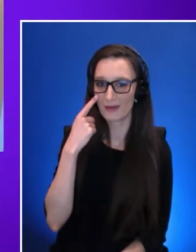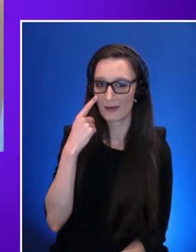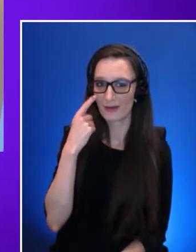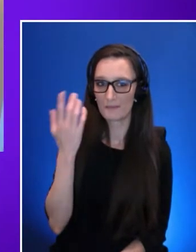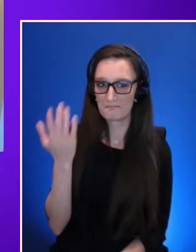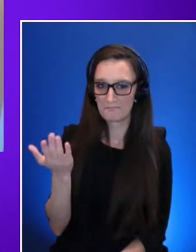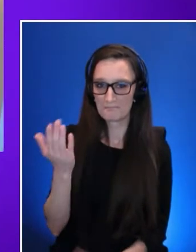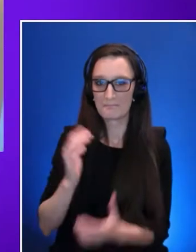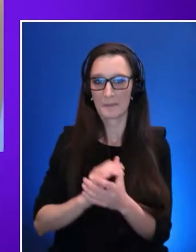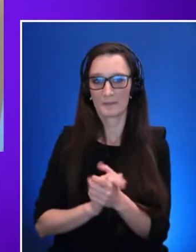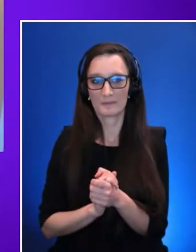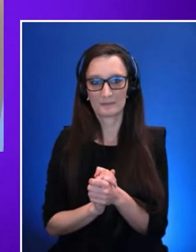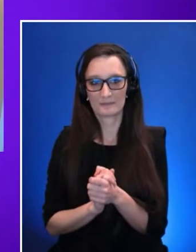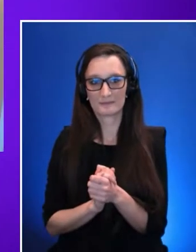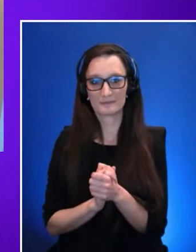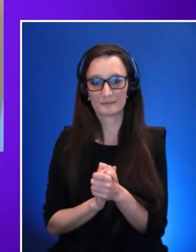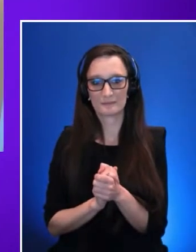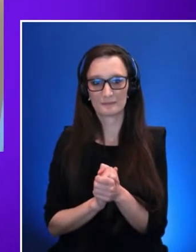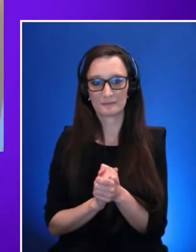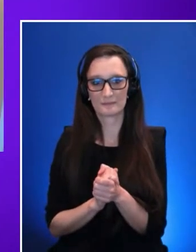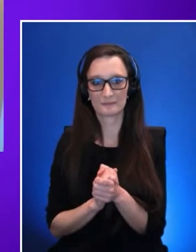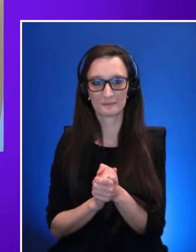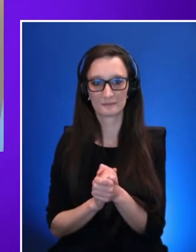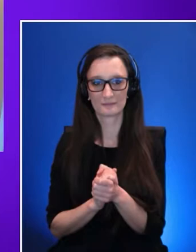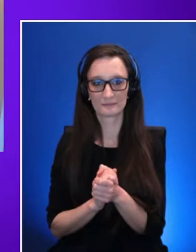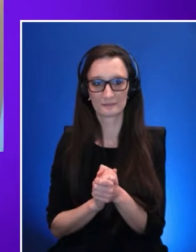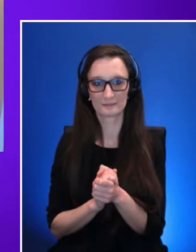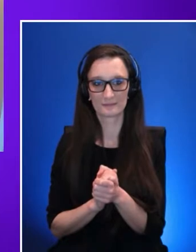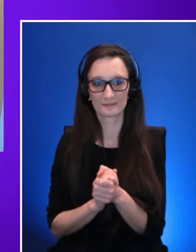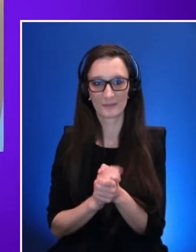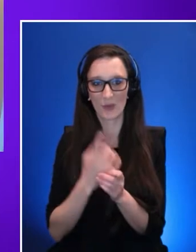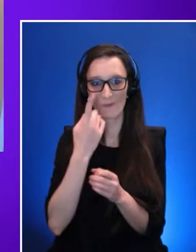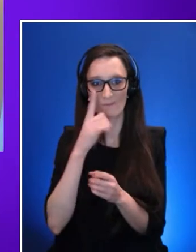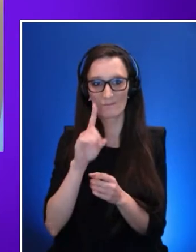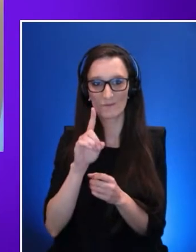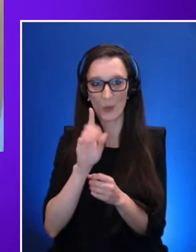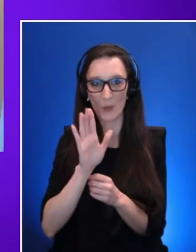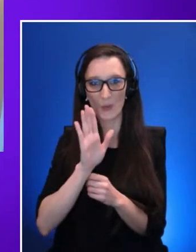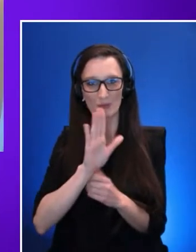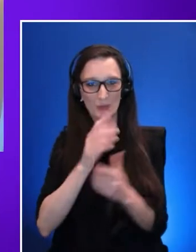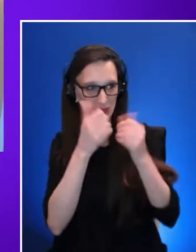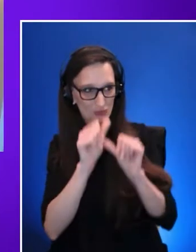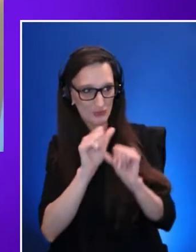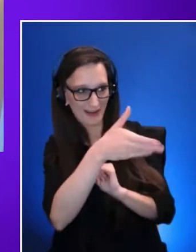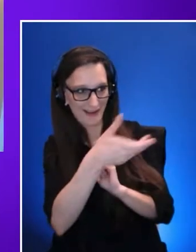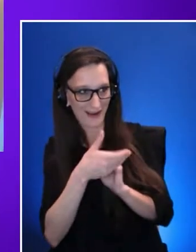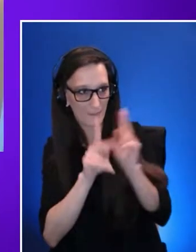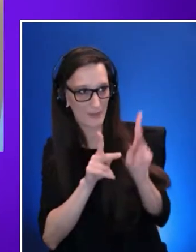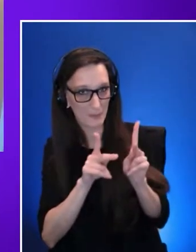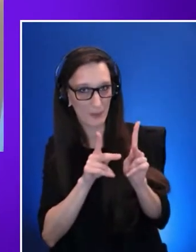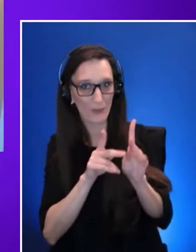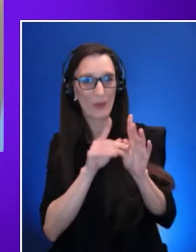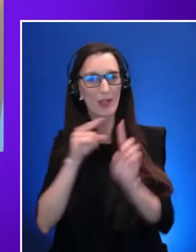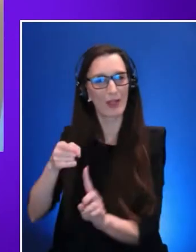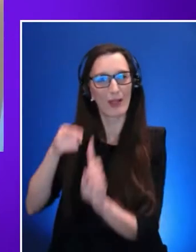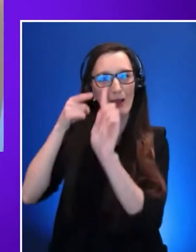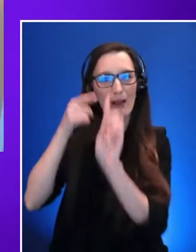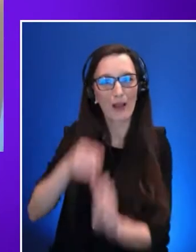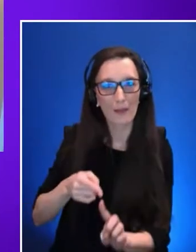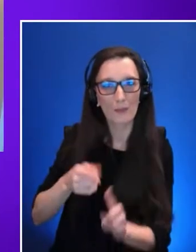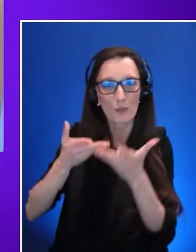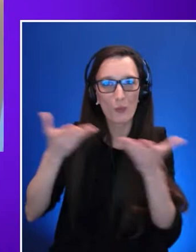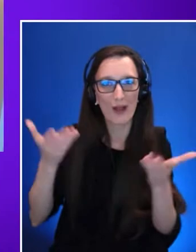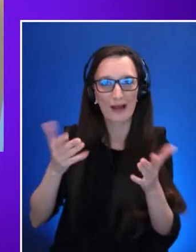to the gentleman's pursuit of casting, it comes down to opportunities, and opportunities only come